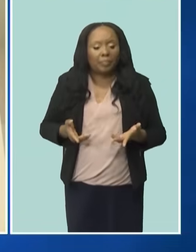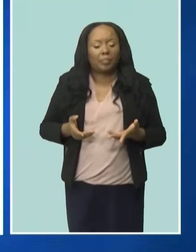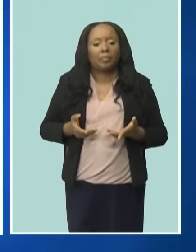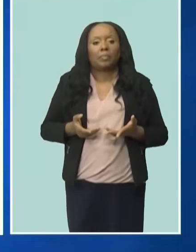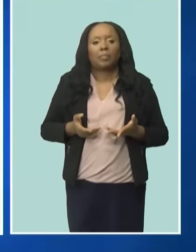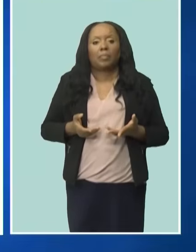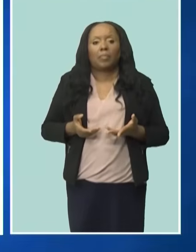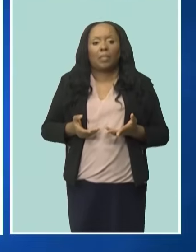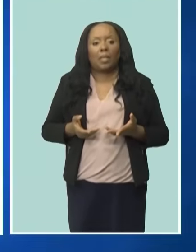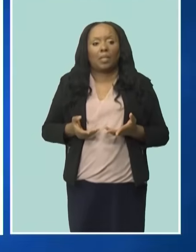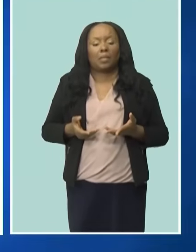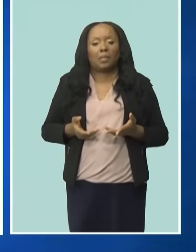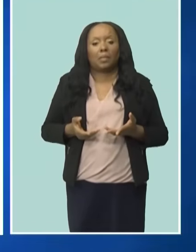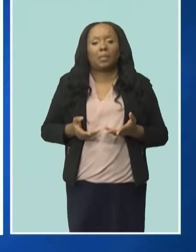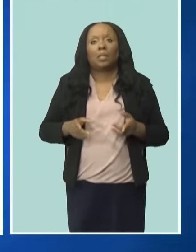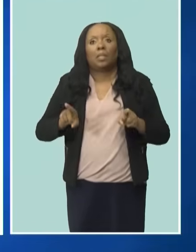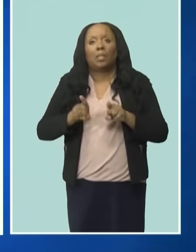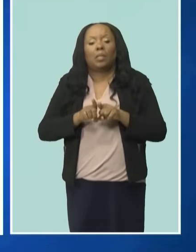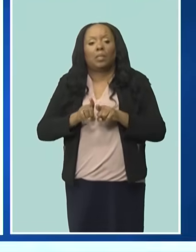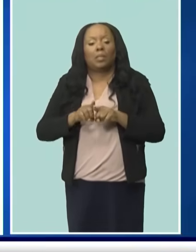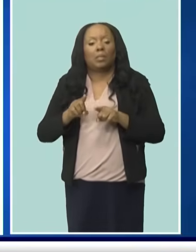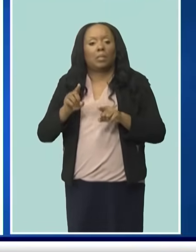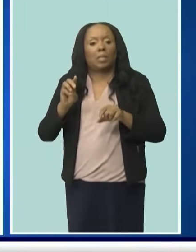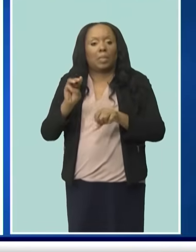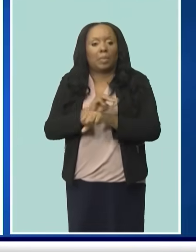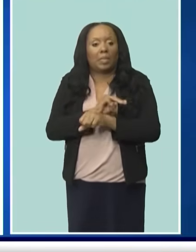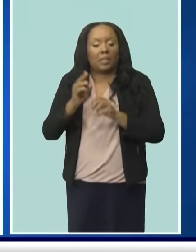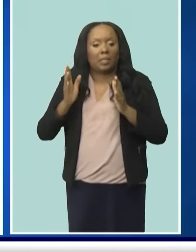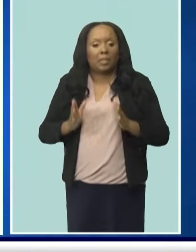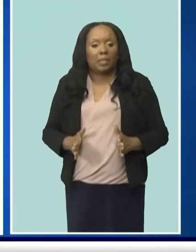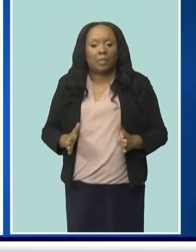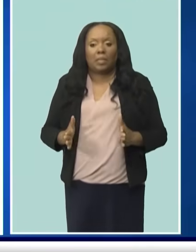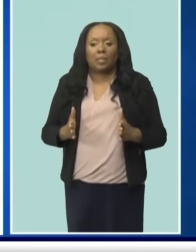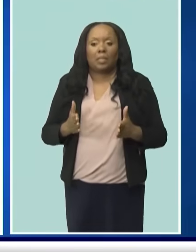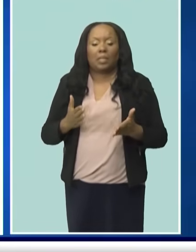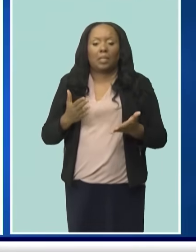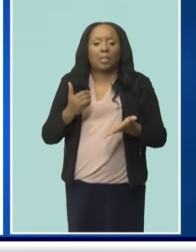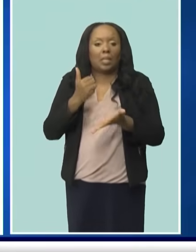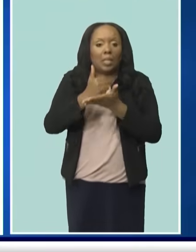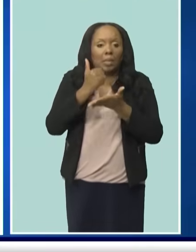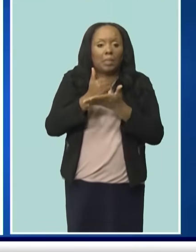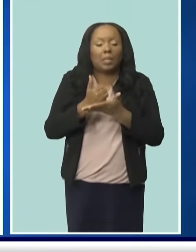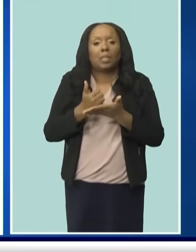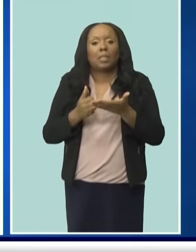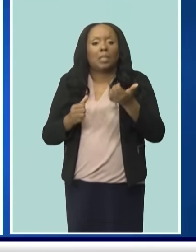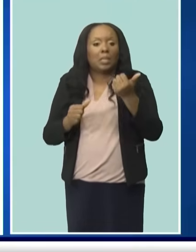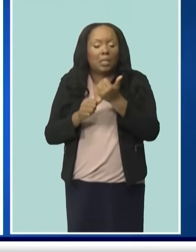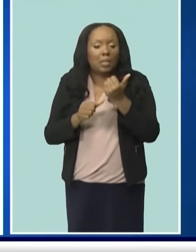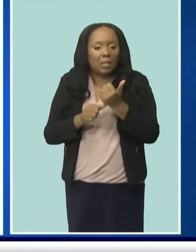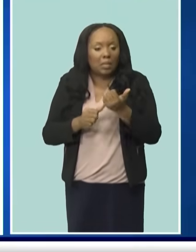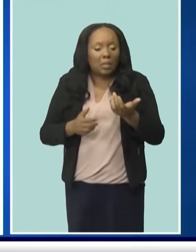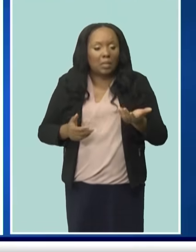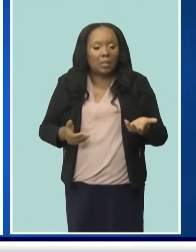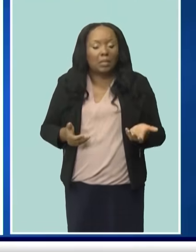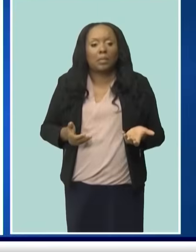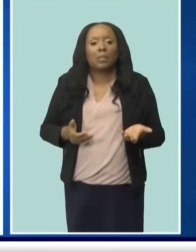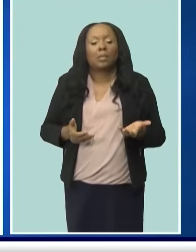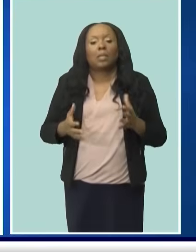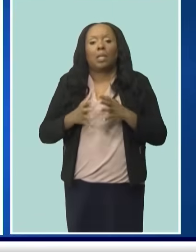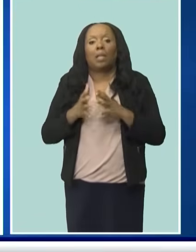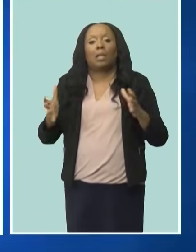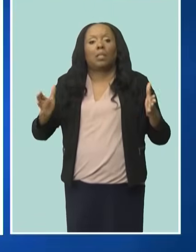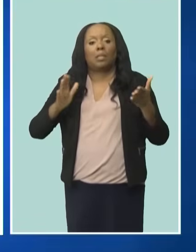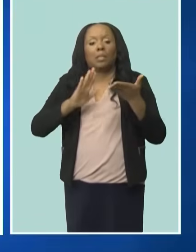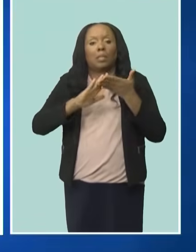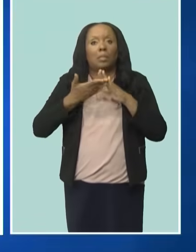obviously the ministers on the ground also assisting. There has been a lot of community work as